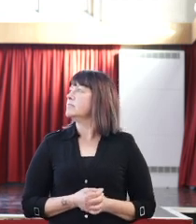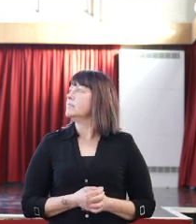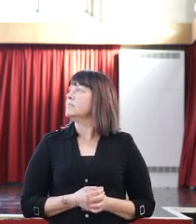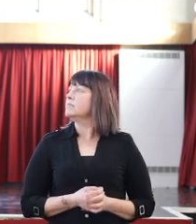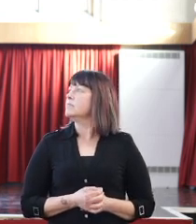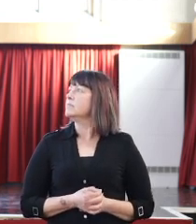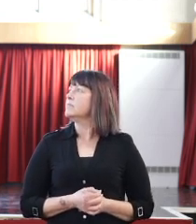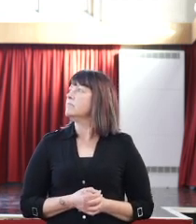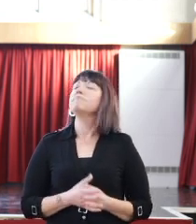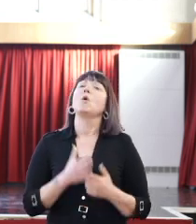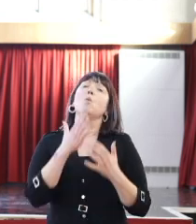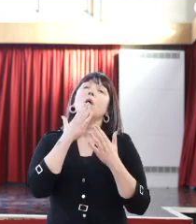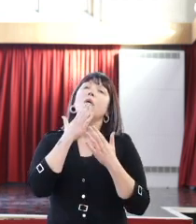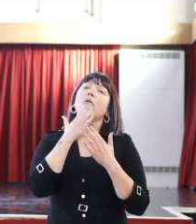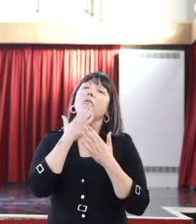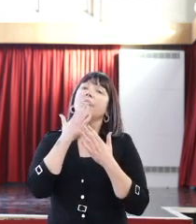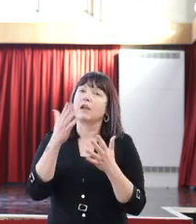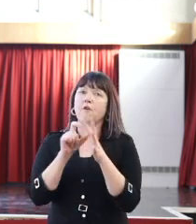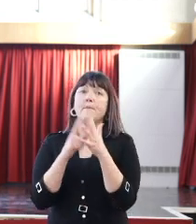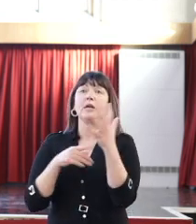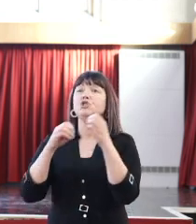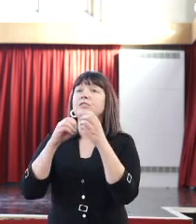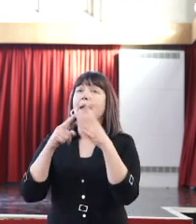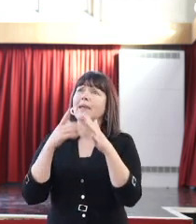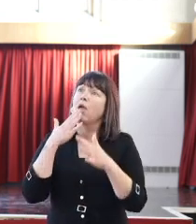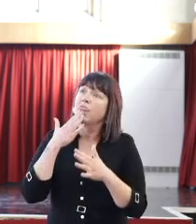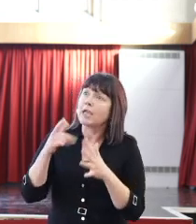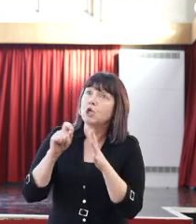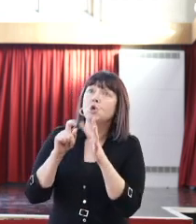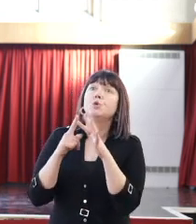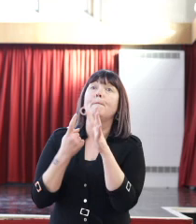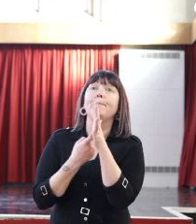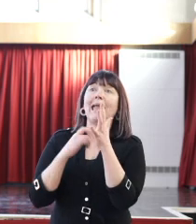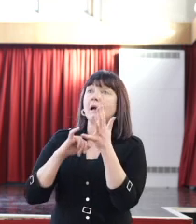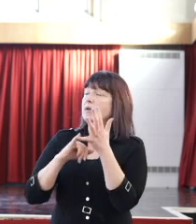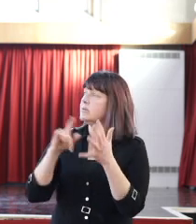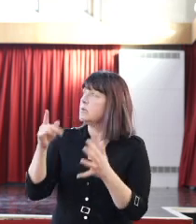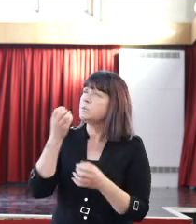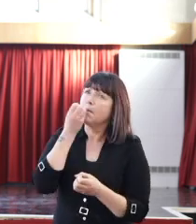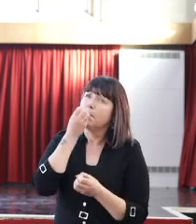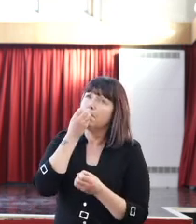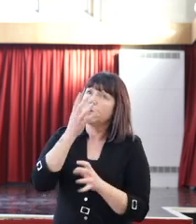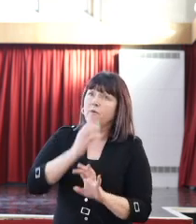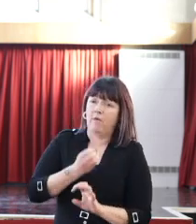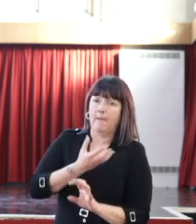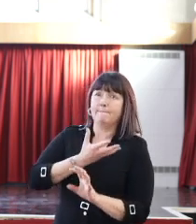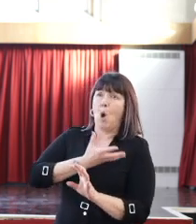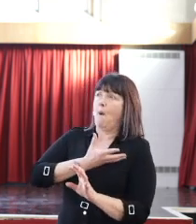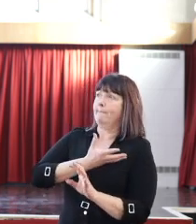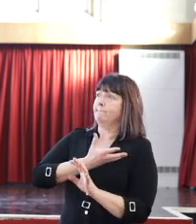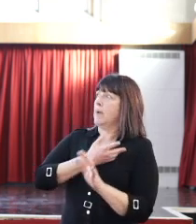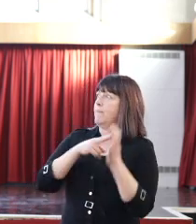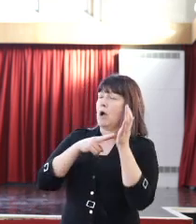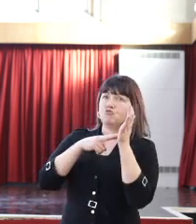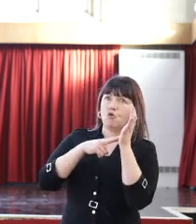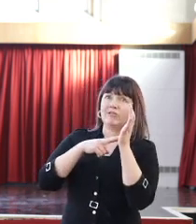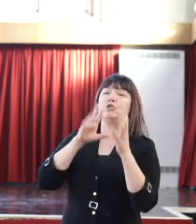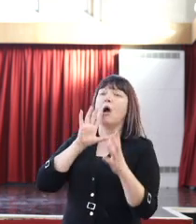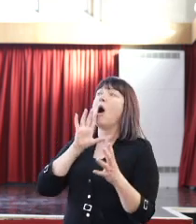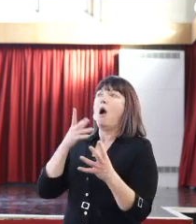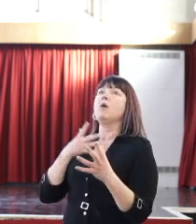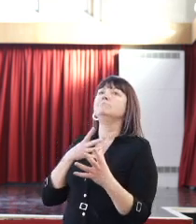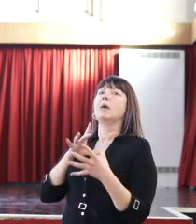Thank you very much, Debbie, and thank you to Piers, who did a beautiful poem also about Norwich with the bid, which is